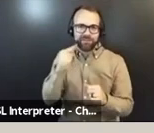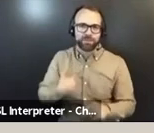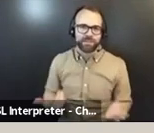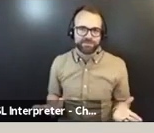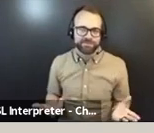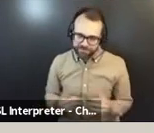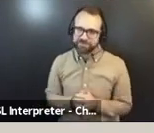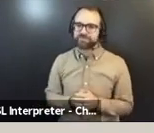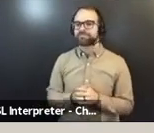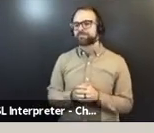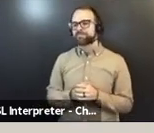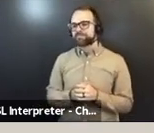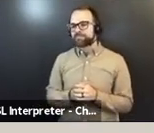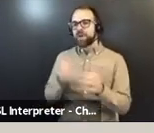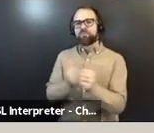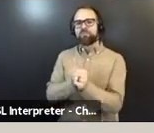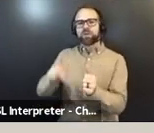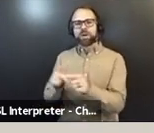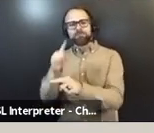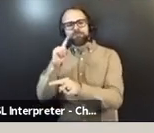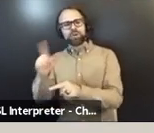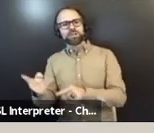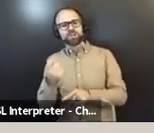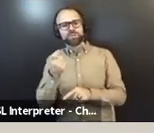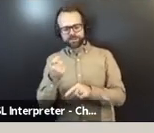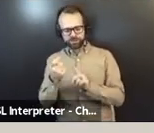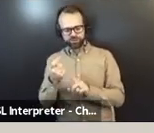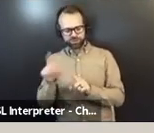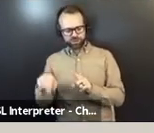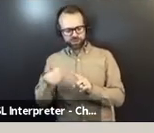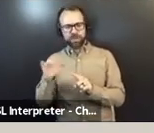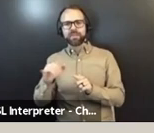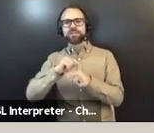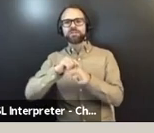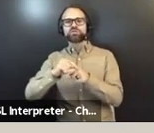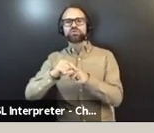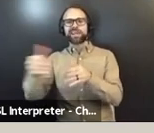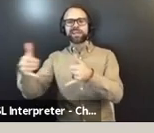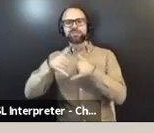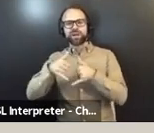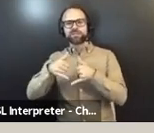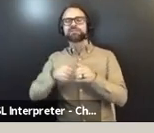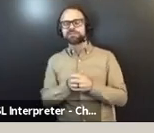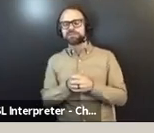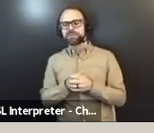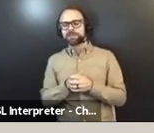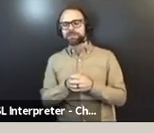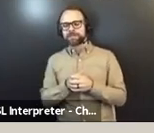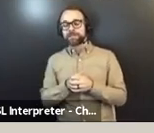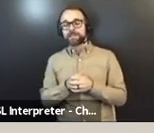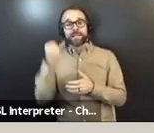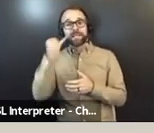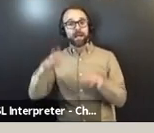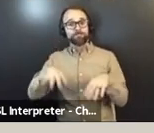Awesome. And then a follow-up to the question about the training grant. If I'm taking